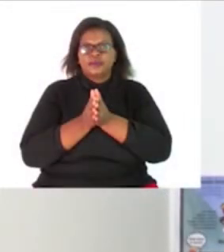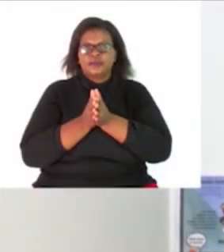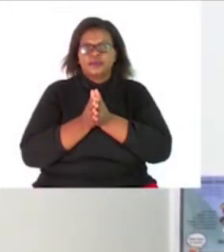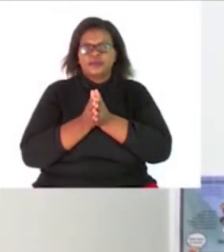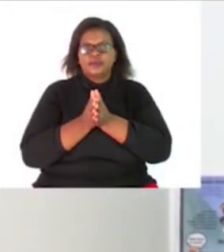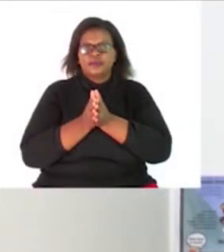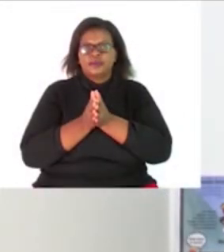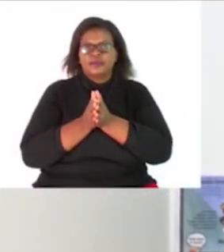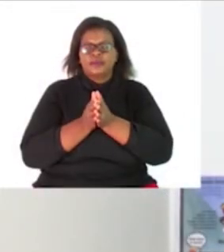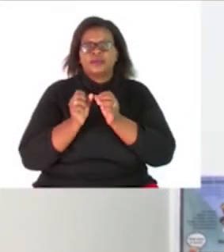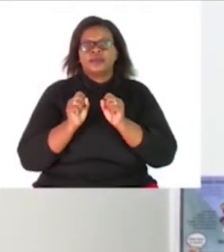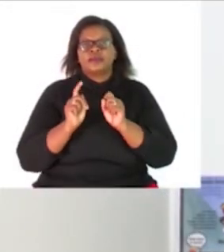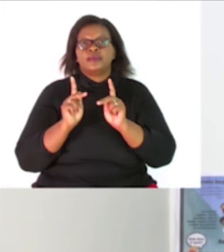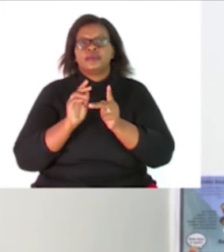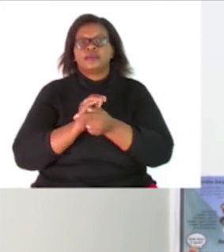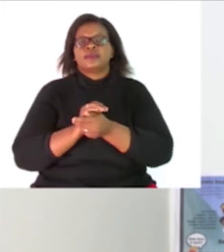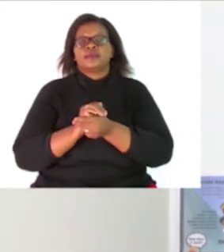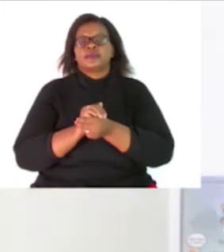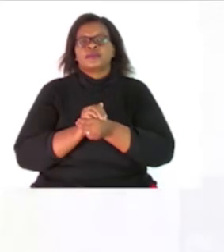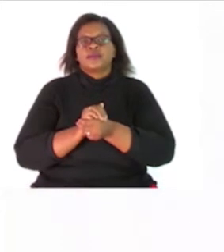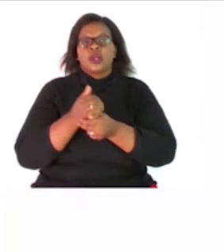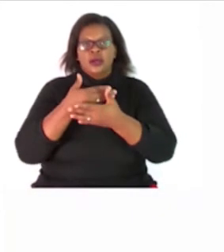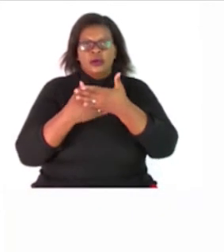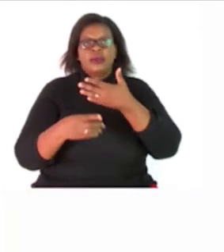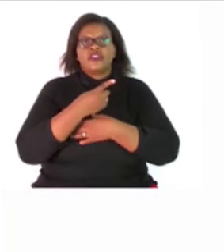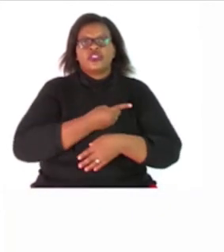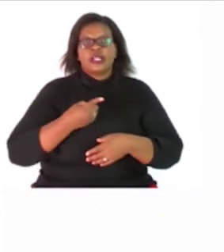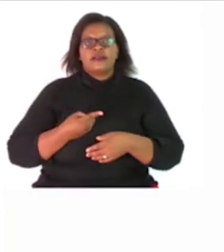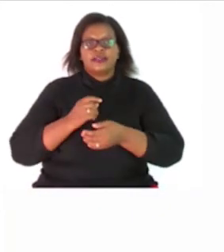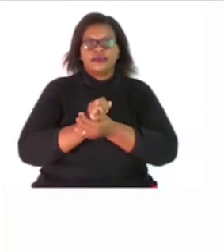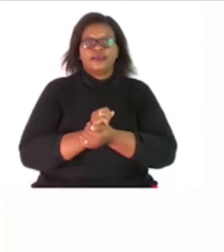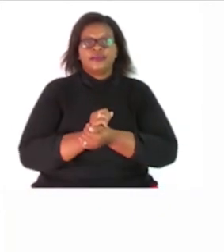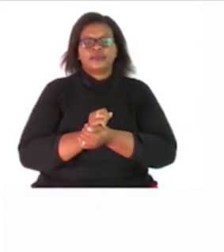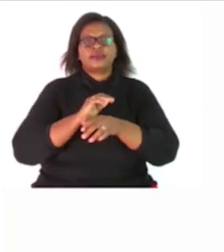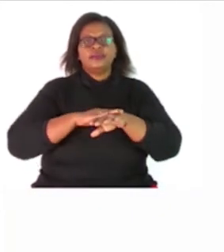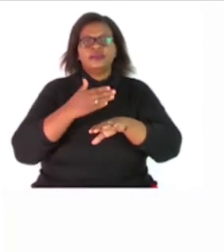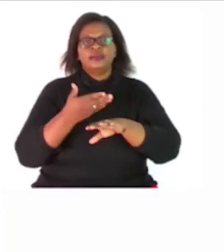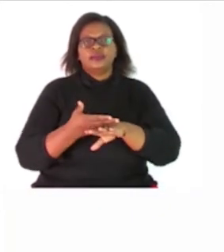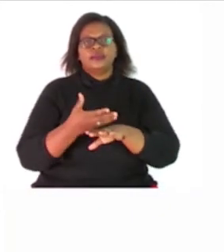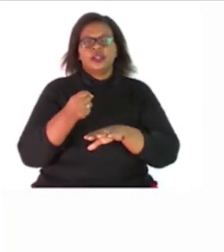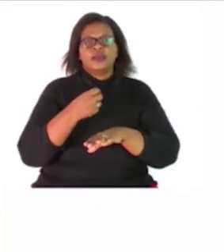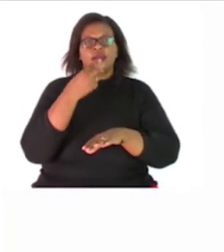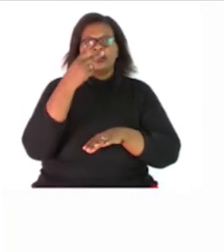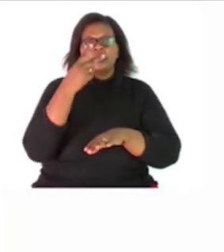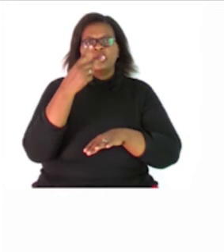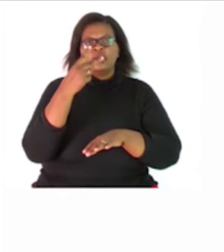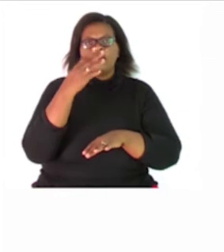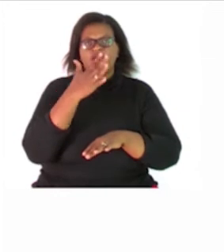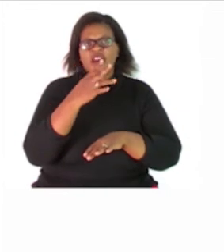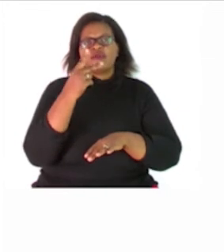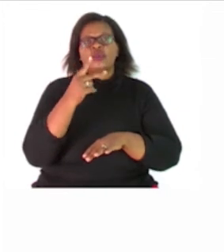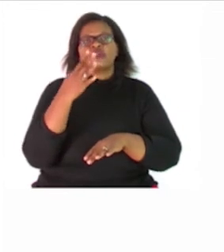Boys and girls, we are on page 11. We have example 524